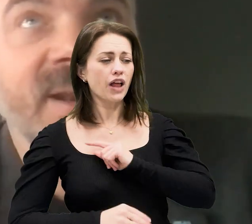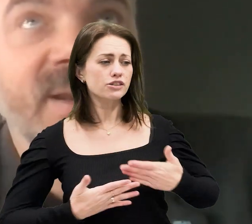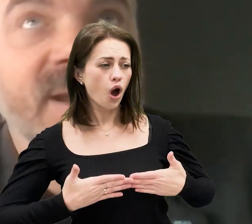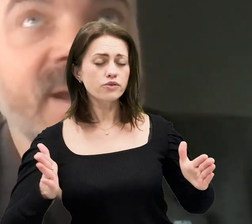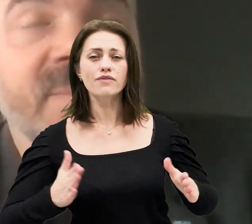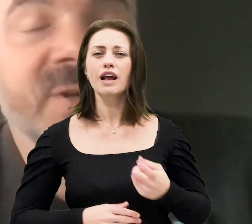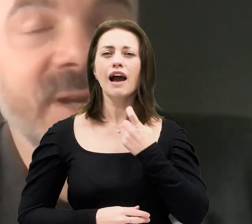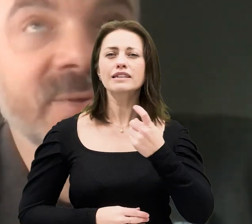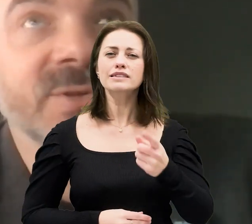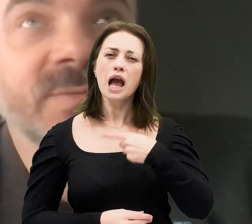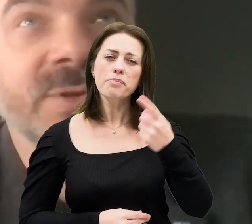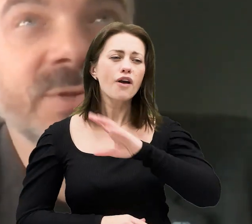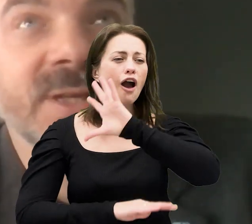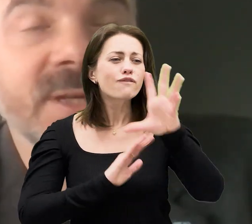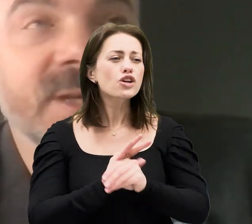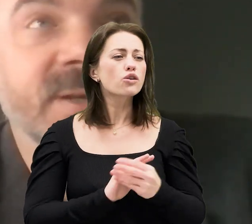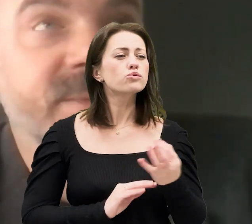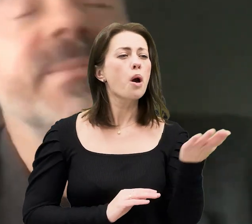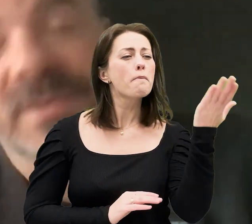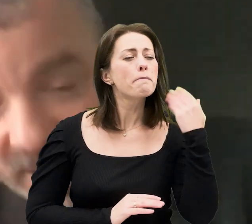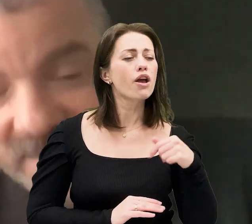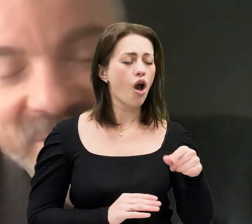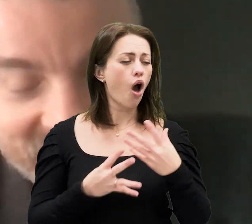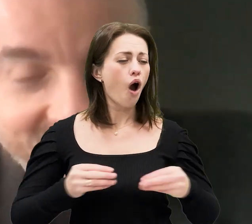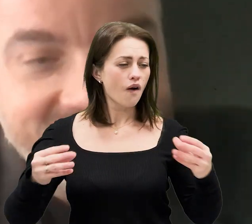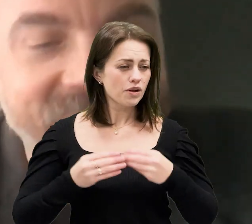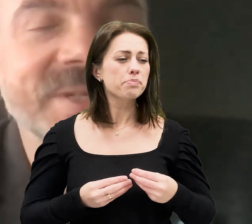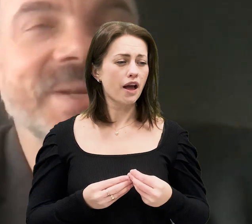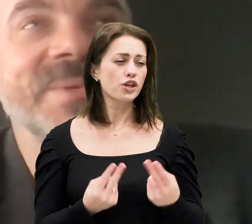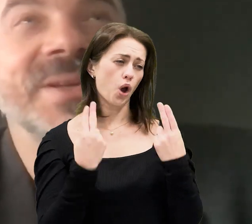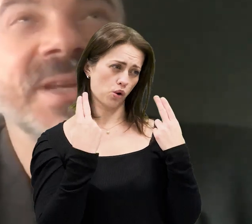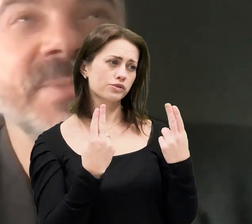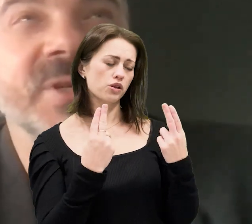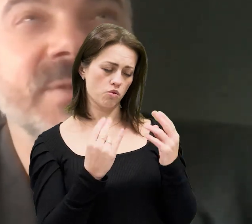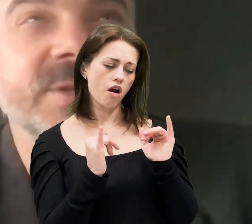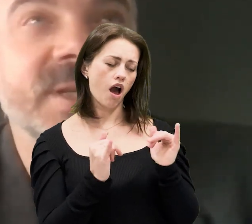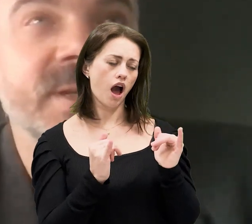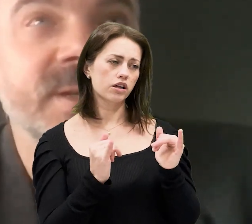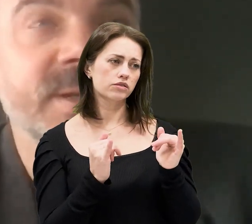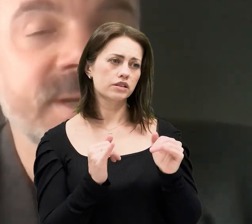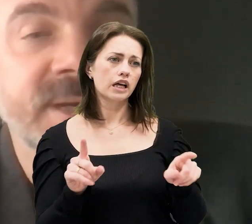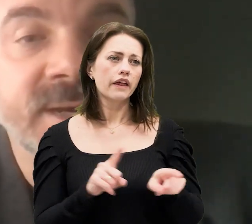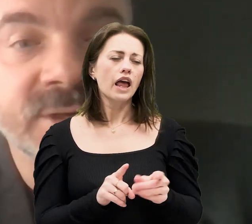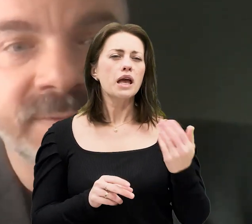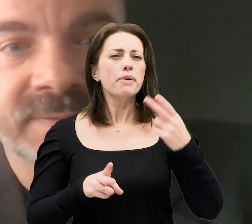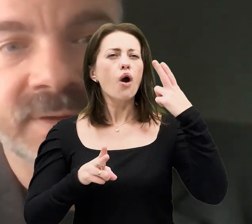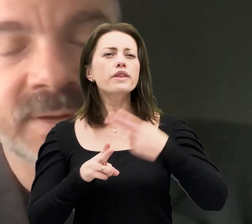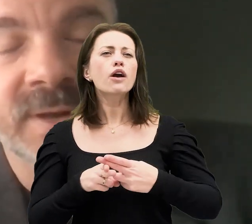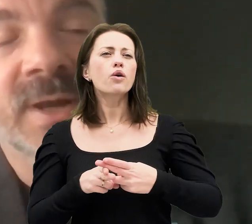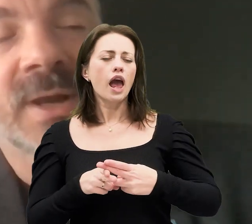Personally, I appreciate also what you said, and I mean, I appreciate everything what you said, but especially what you said in the